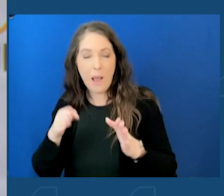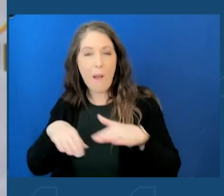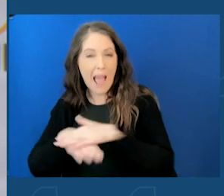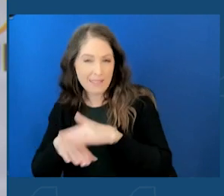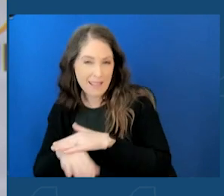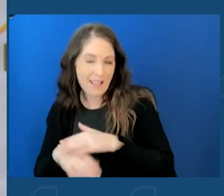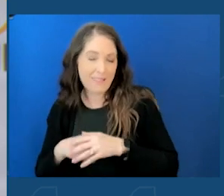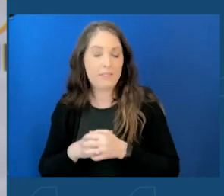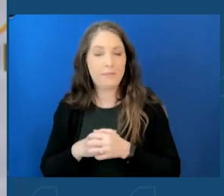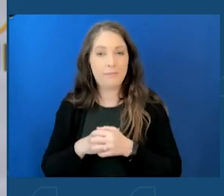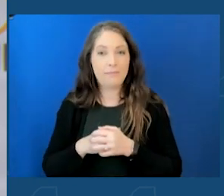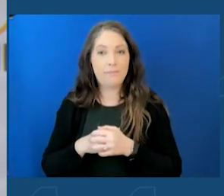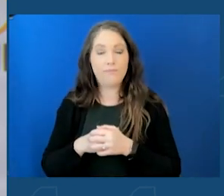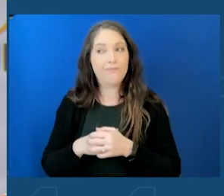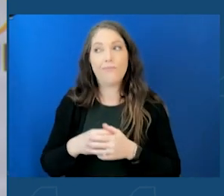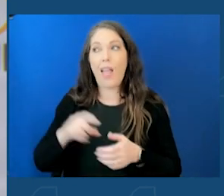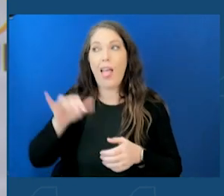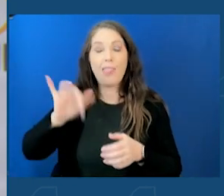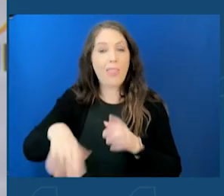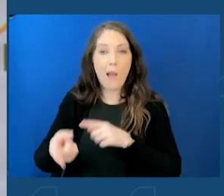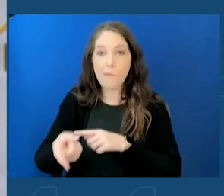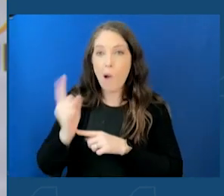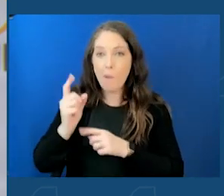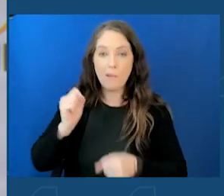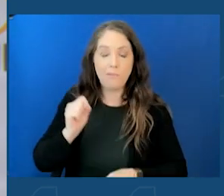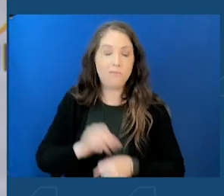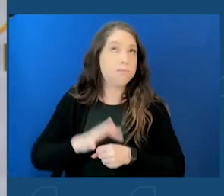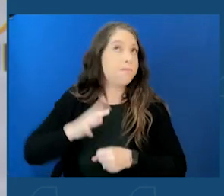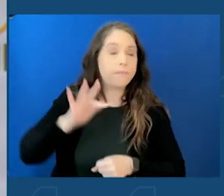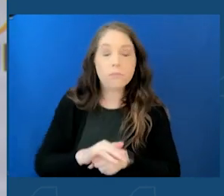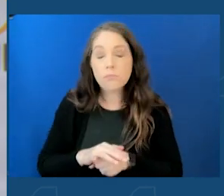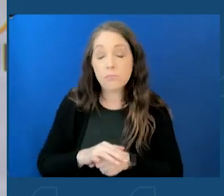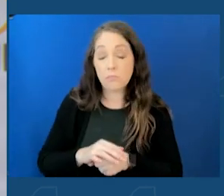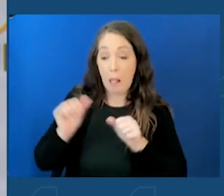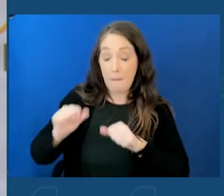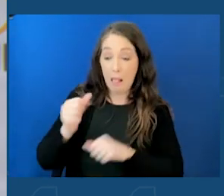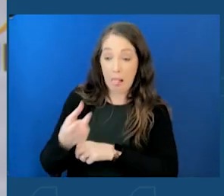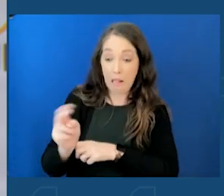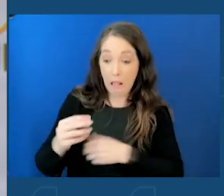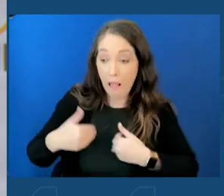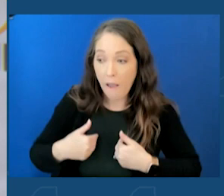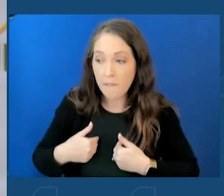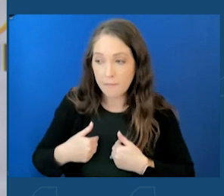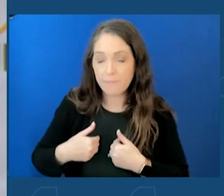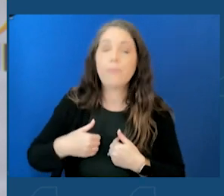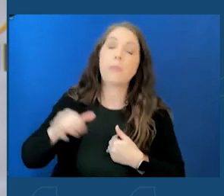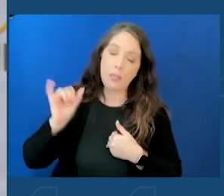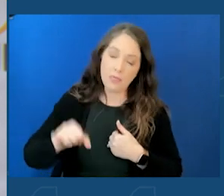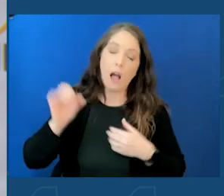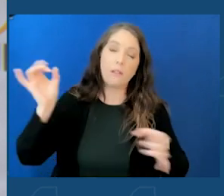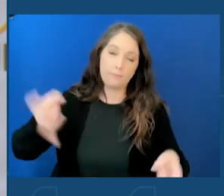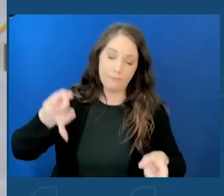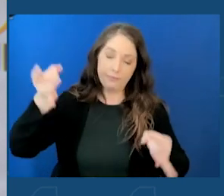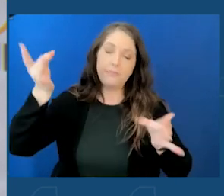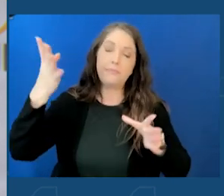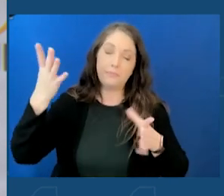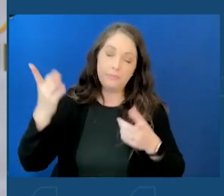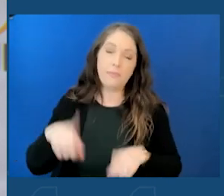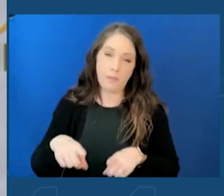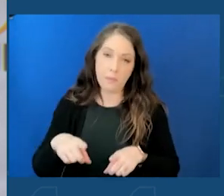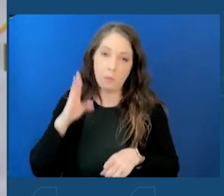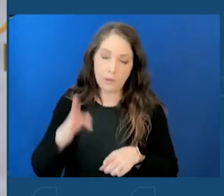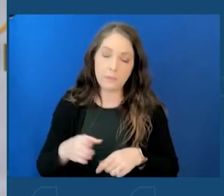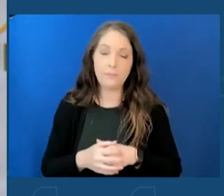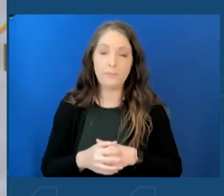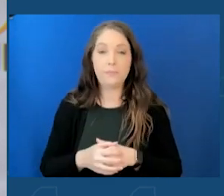on a subway, if you have the ability to whip out a gun, that's when tragedies happen. So we're going to continue using all of our tools, and